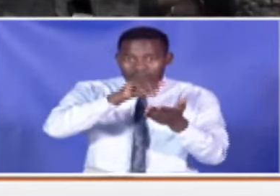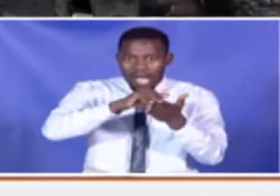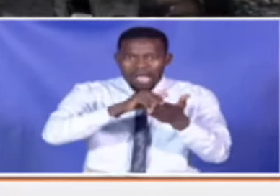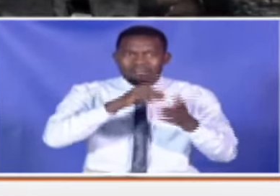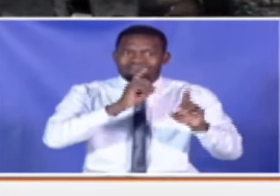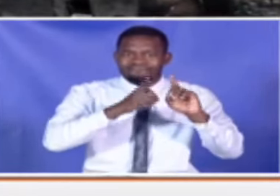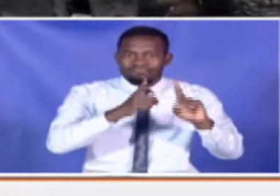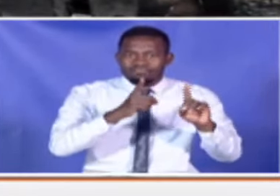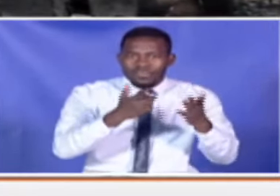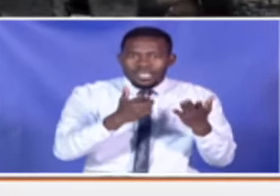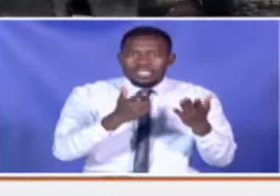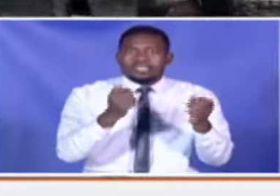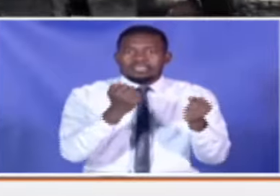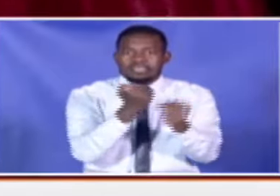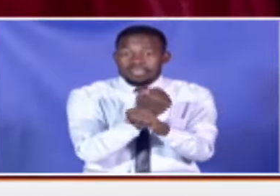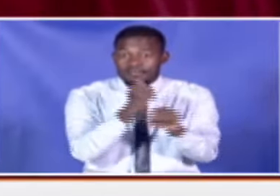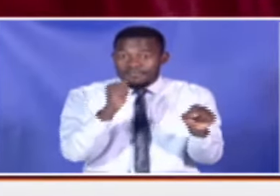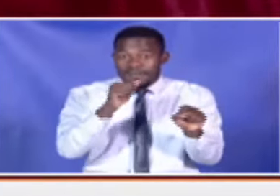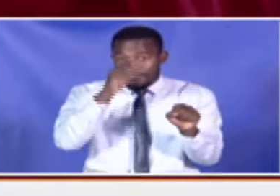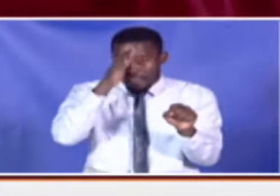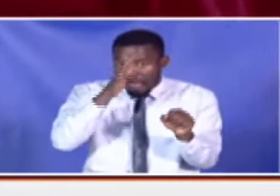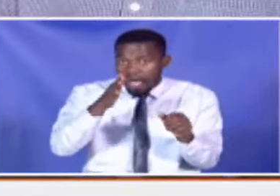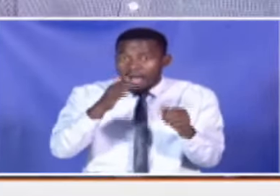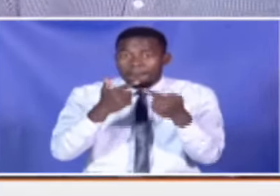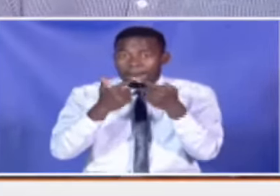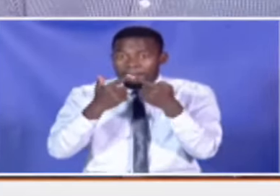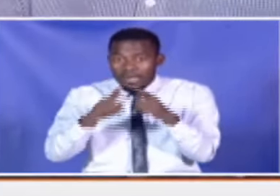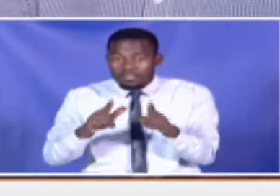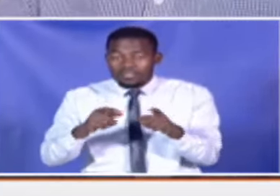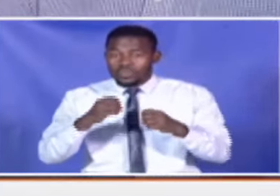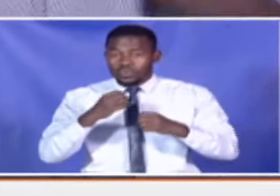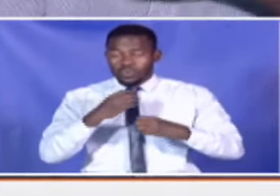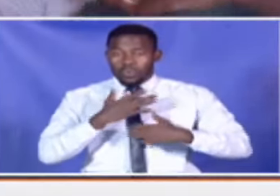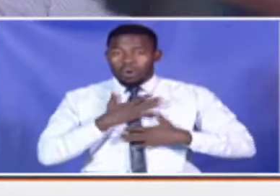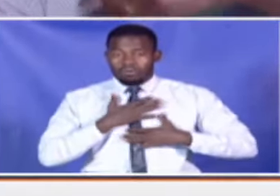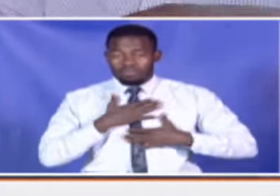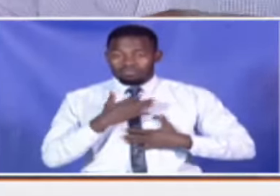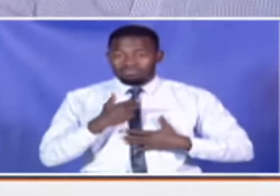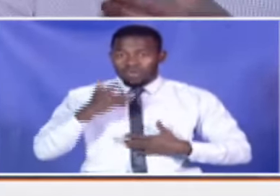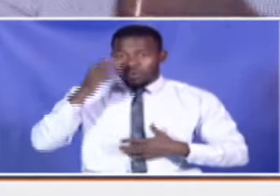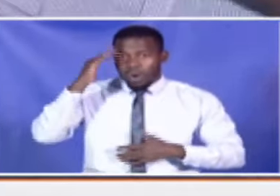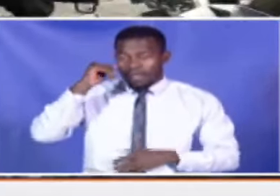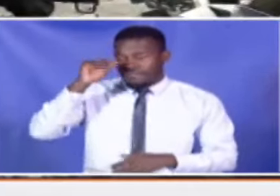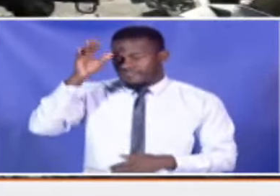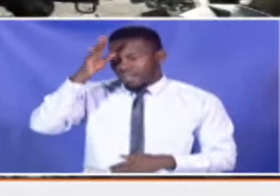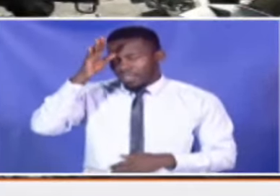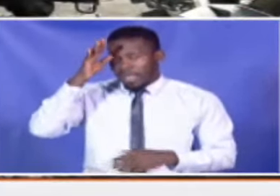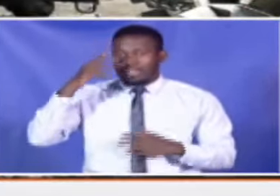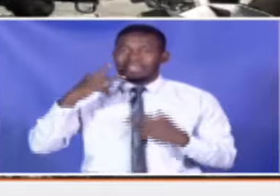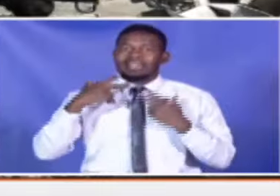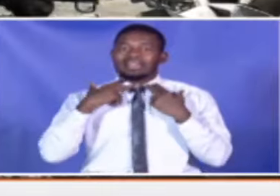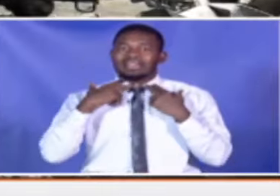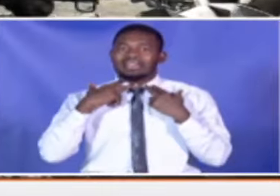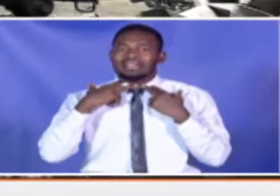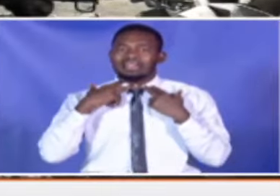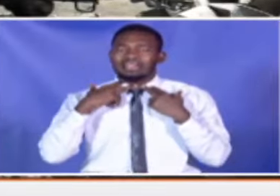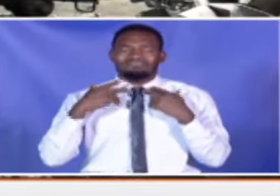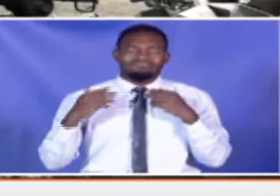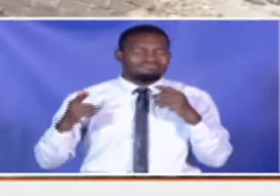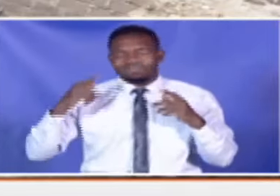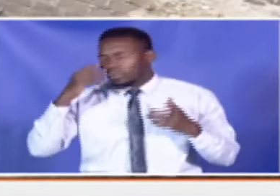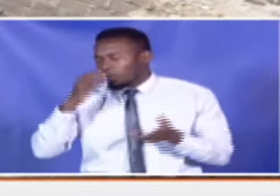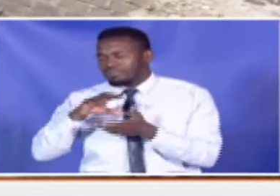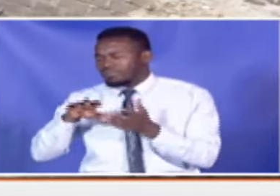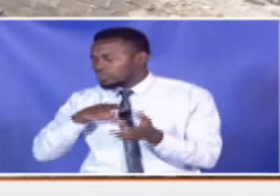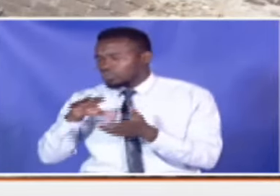his father. But what awaited him was a scene of despair, a father trapped amidst flames and chaos.